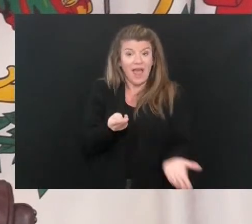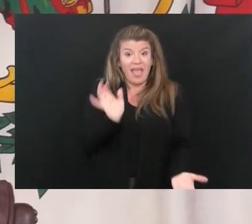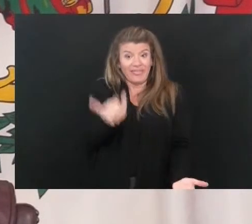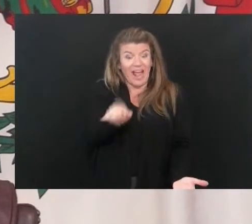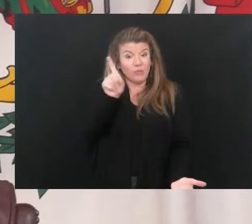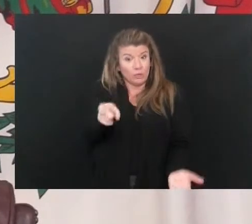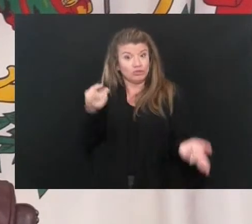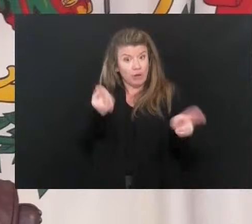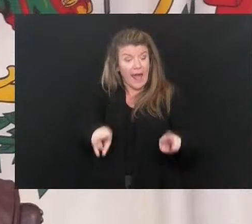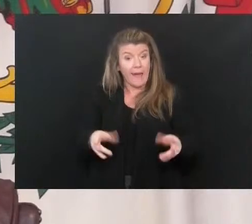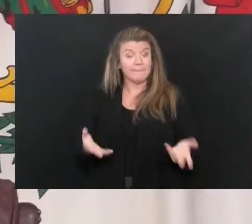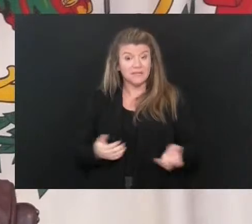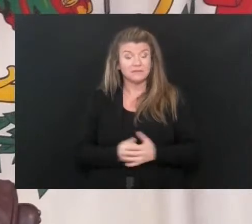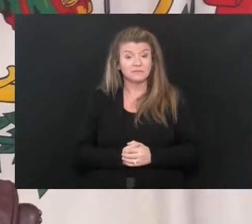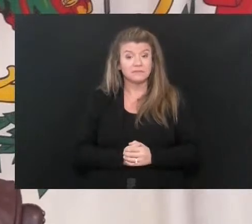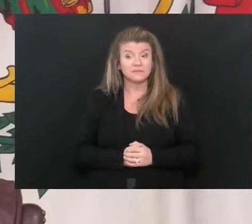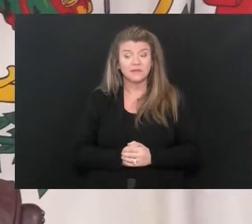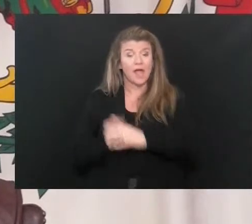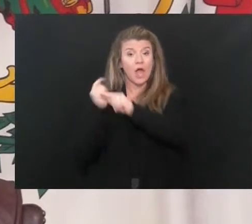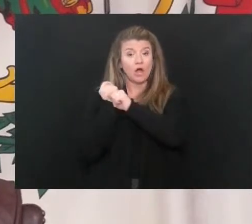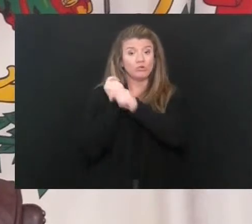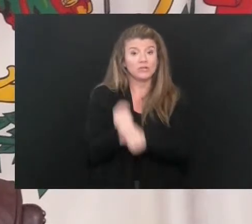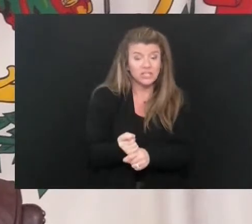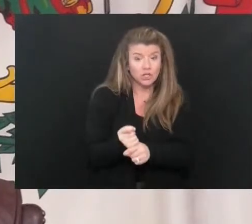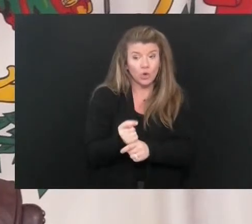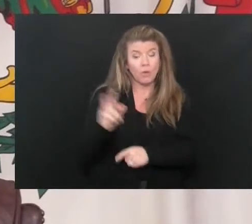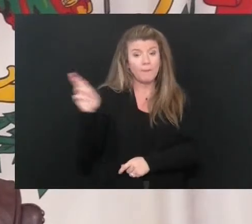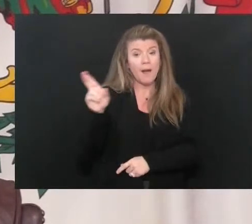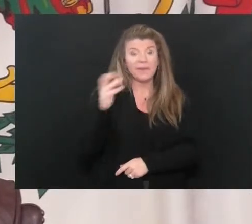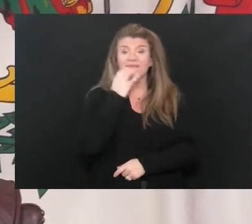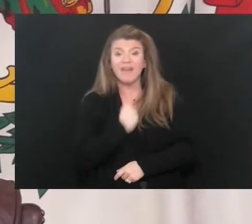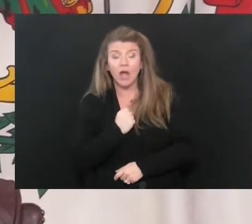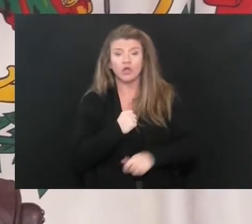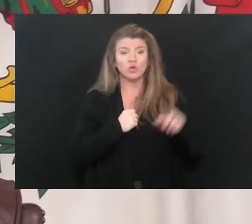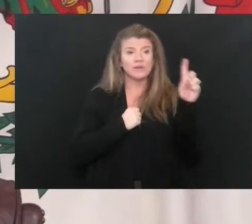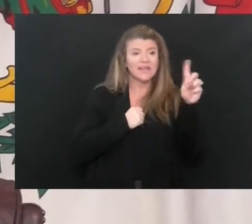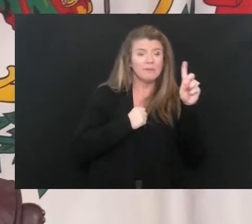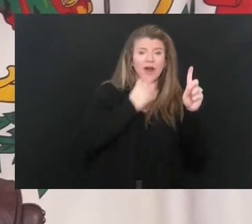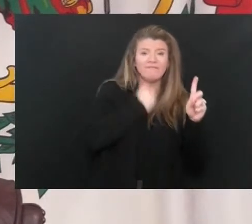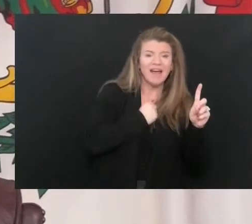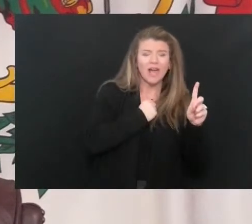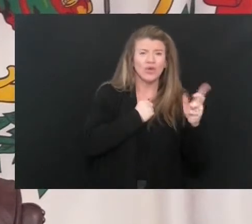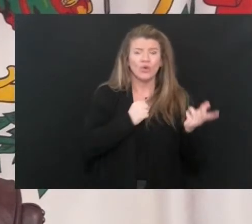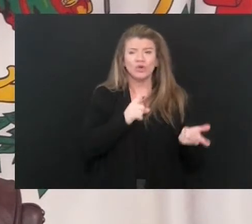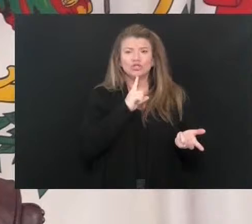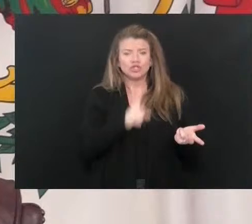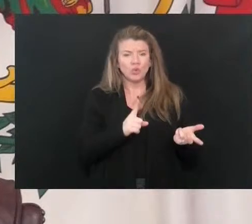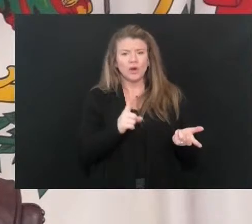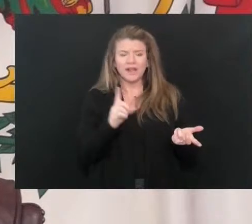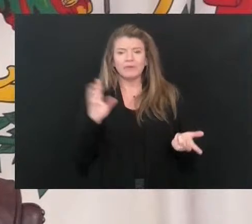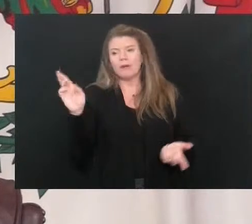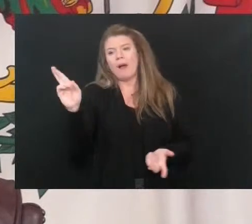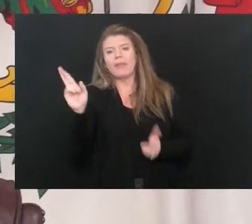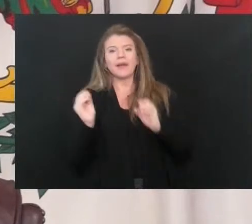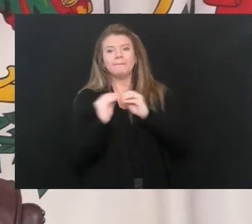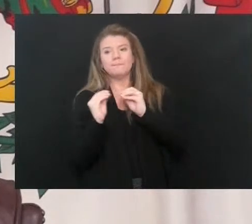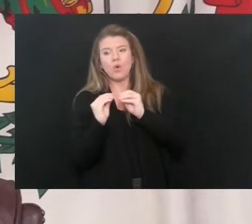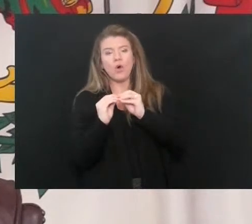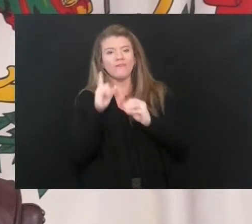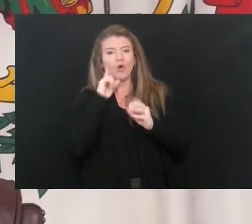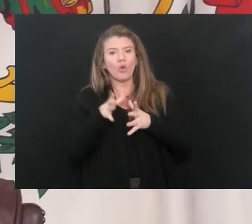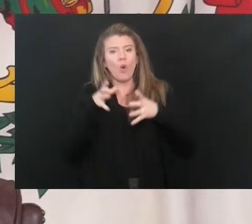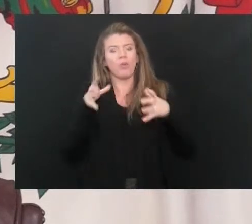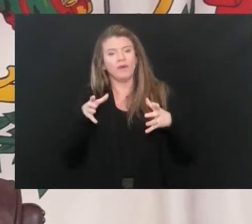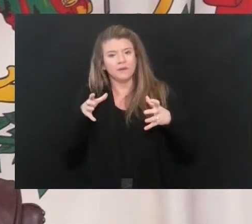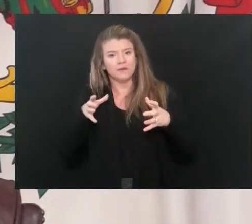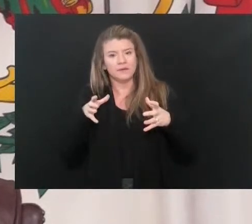standpoint of traditional Republican value or Democrat value, surely more of a Republican value, to be for growth,